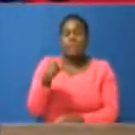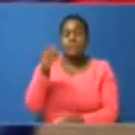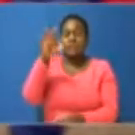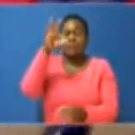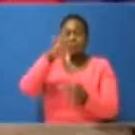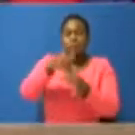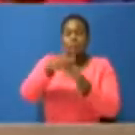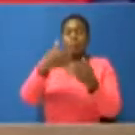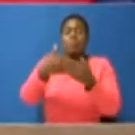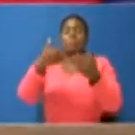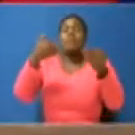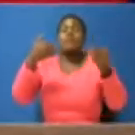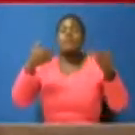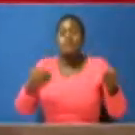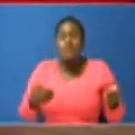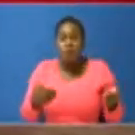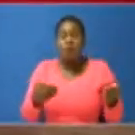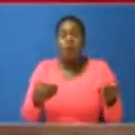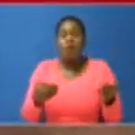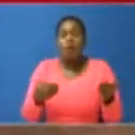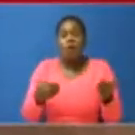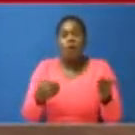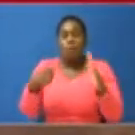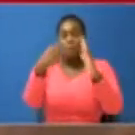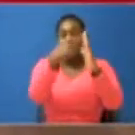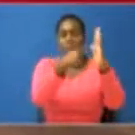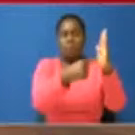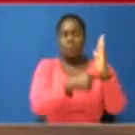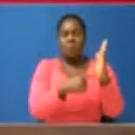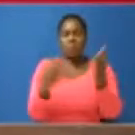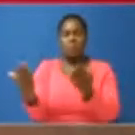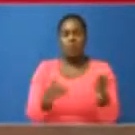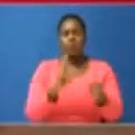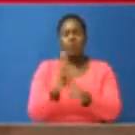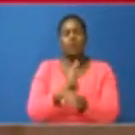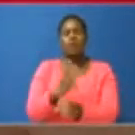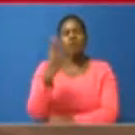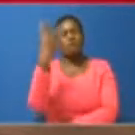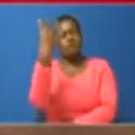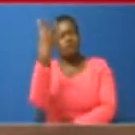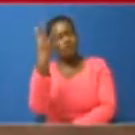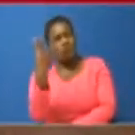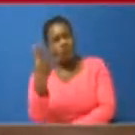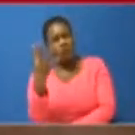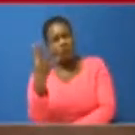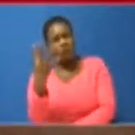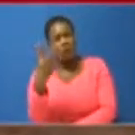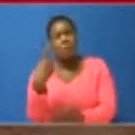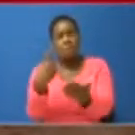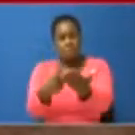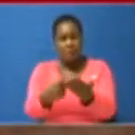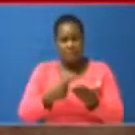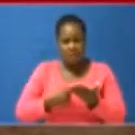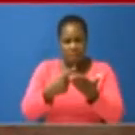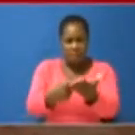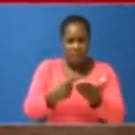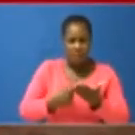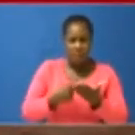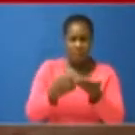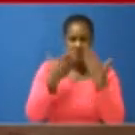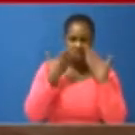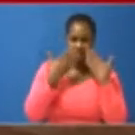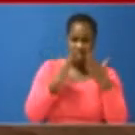was done before this criteria was brought into the fore four have already been taken through questions in the first